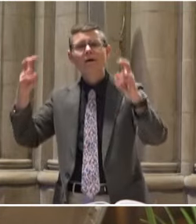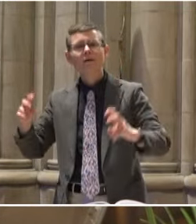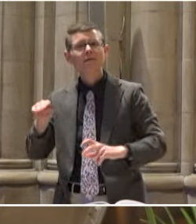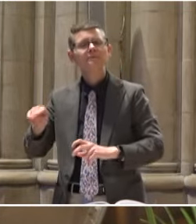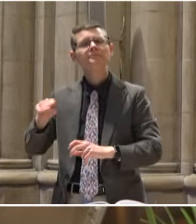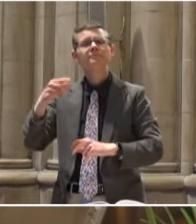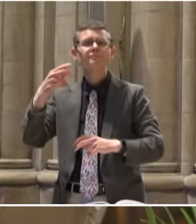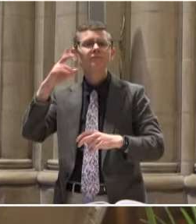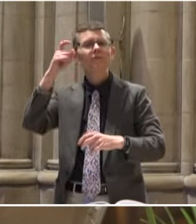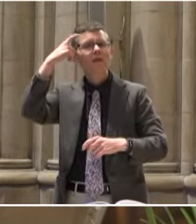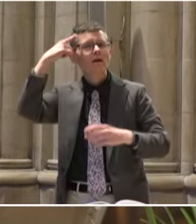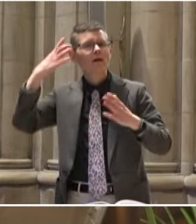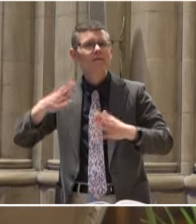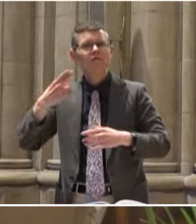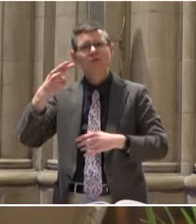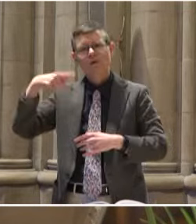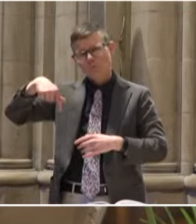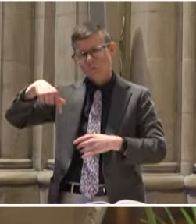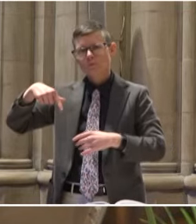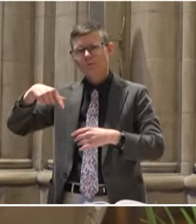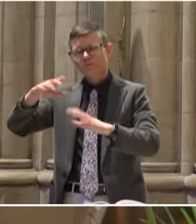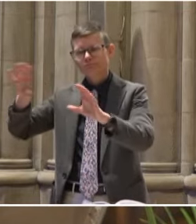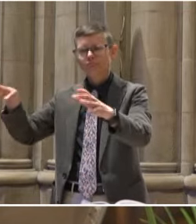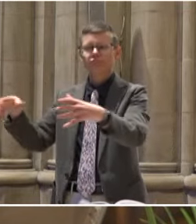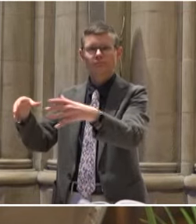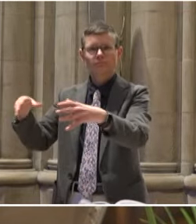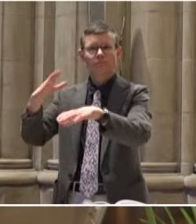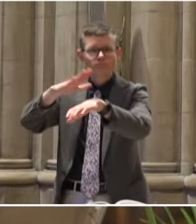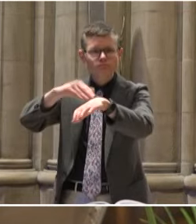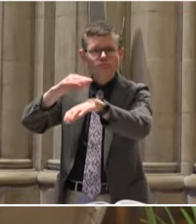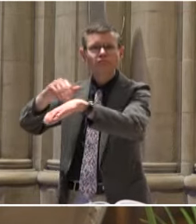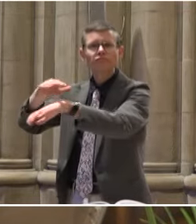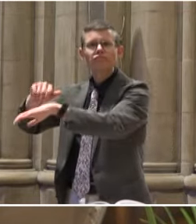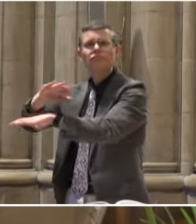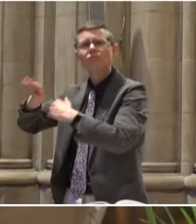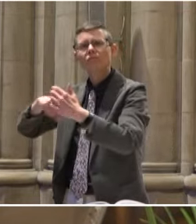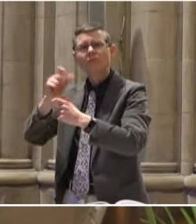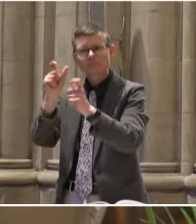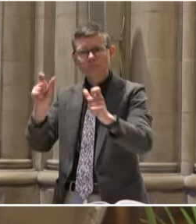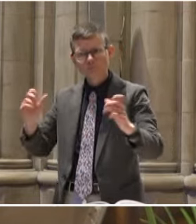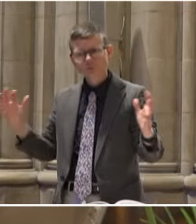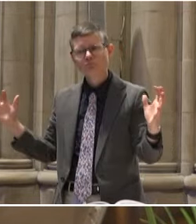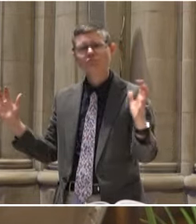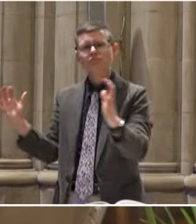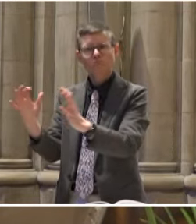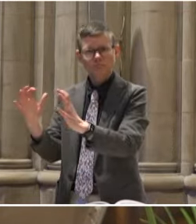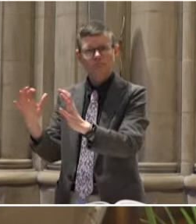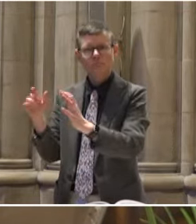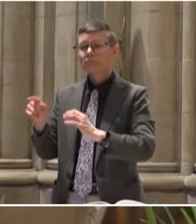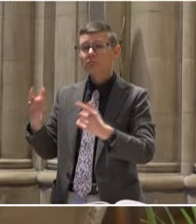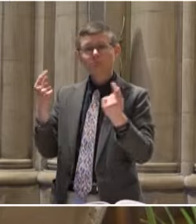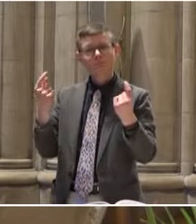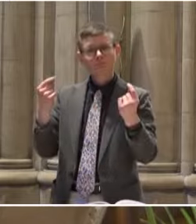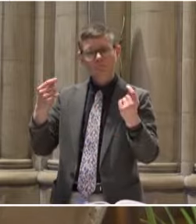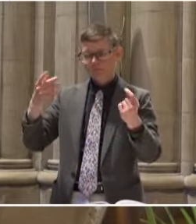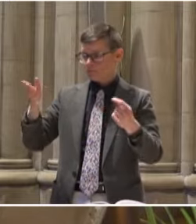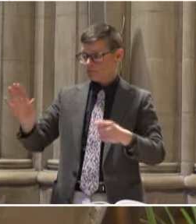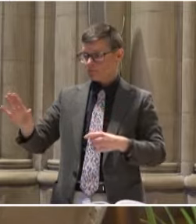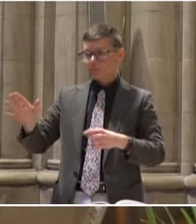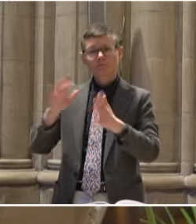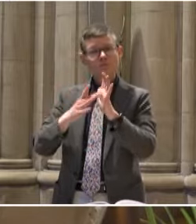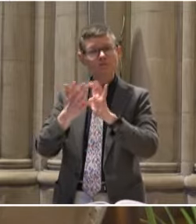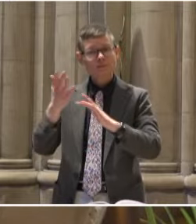headquarters, and they called together the whole cohort, and they clothed